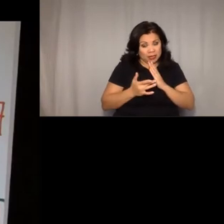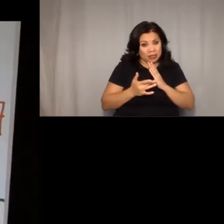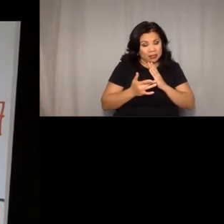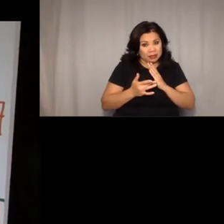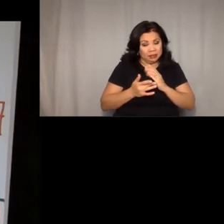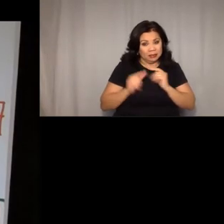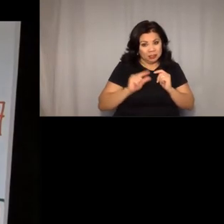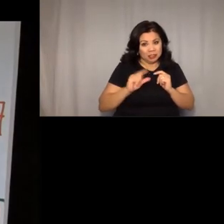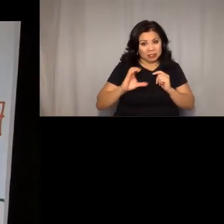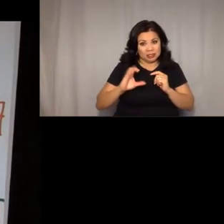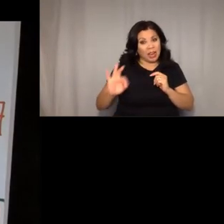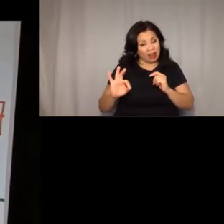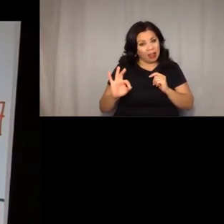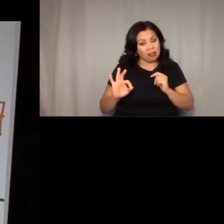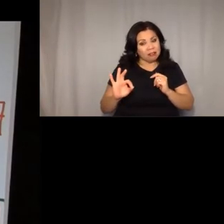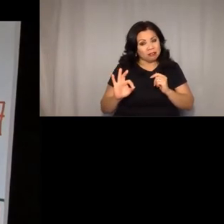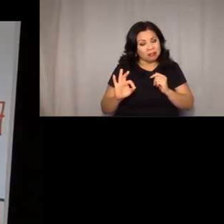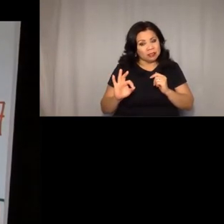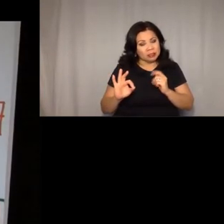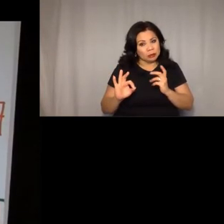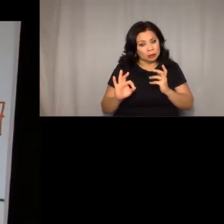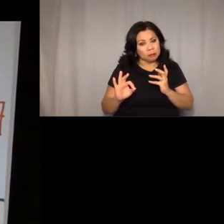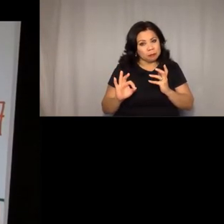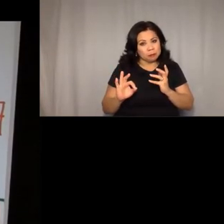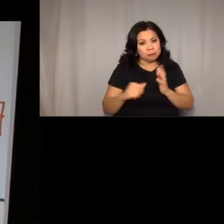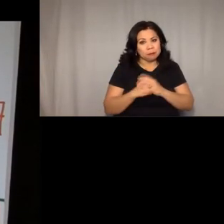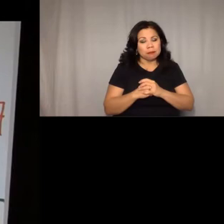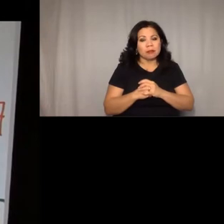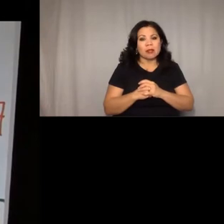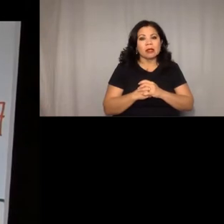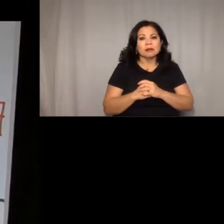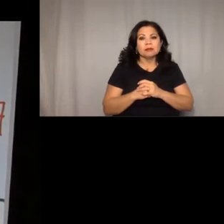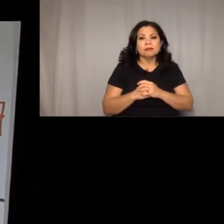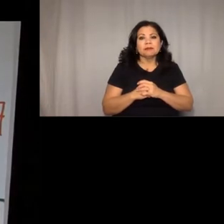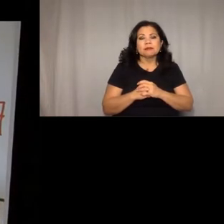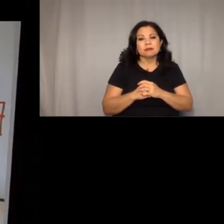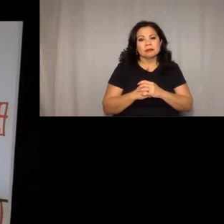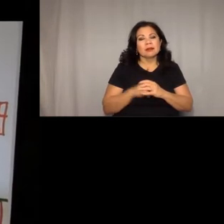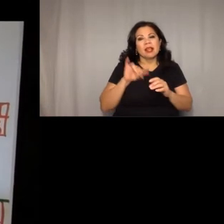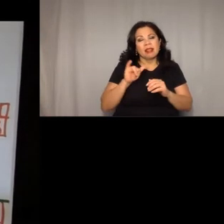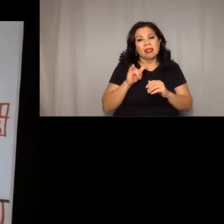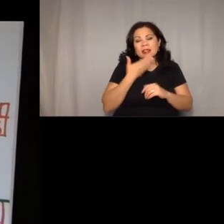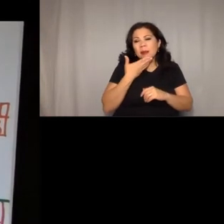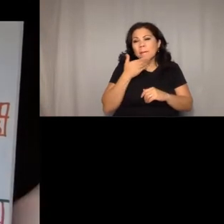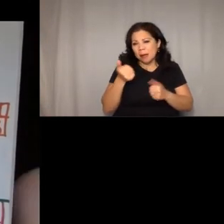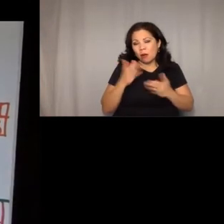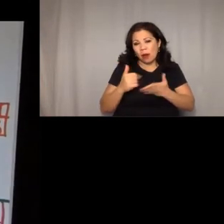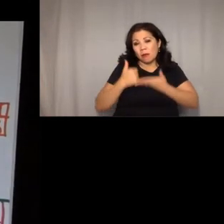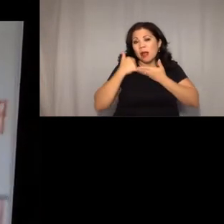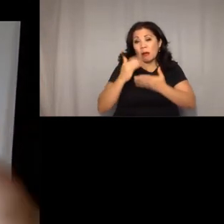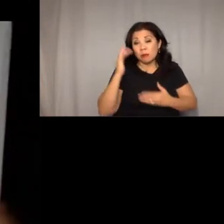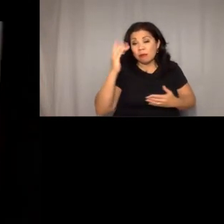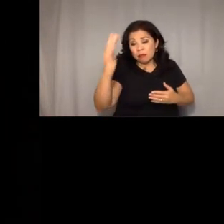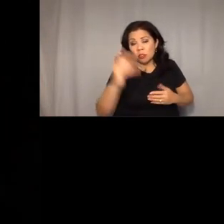where you can try figuring out automatically the biggest one they have in common. All right, that's the best way of doing it. That will help you a lot in the